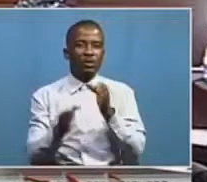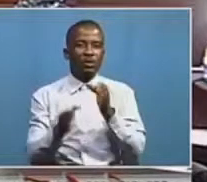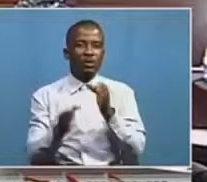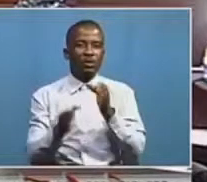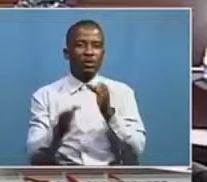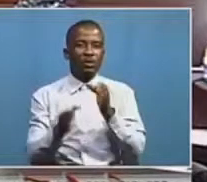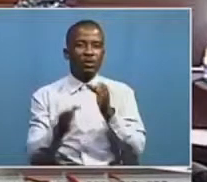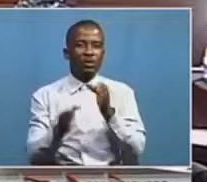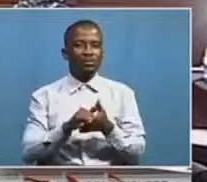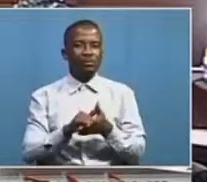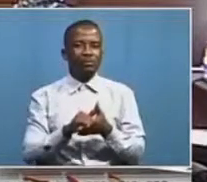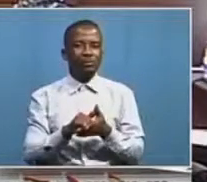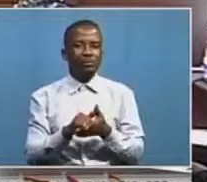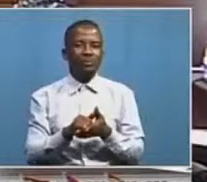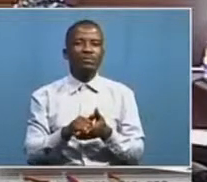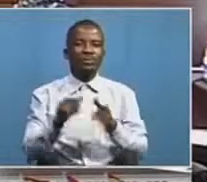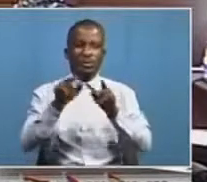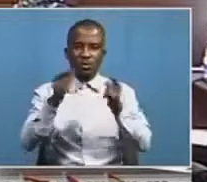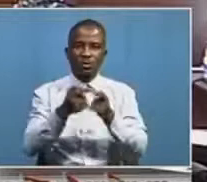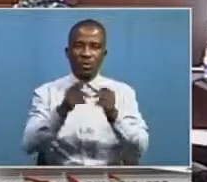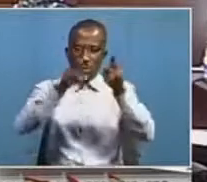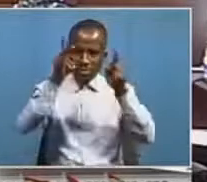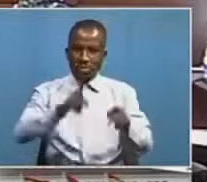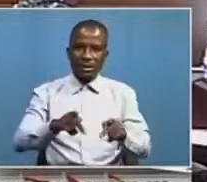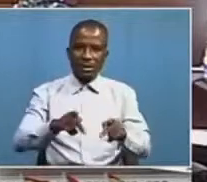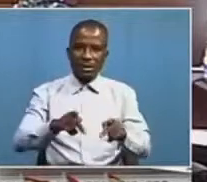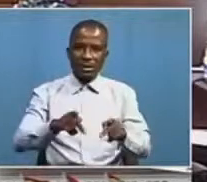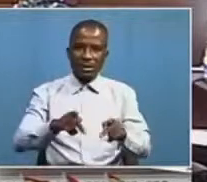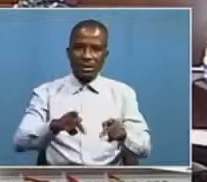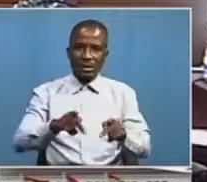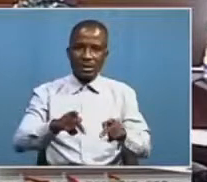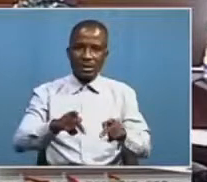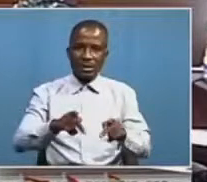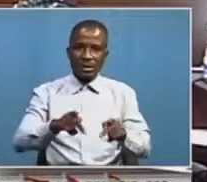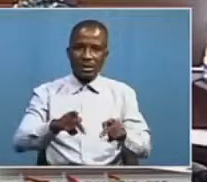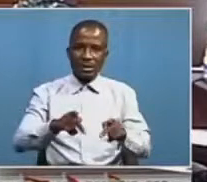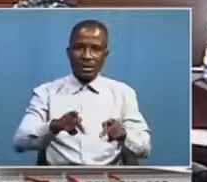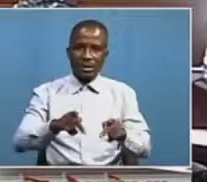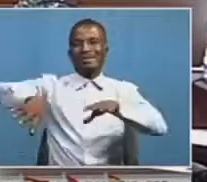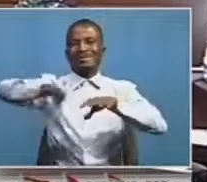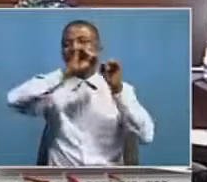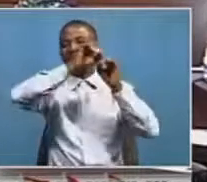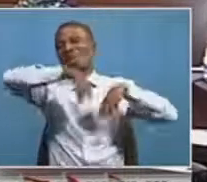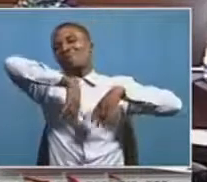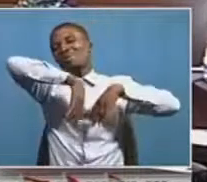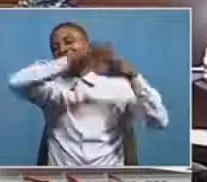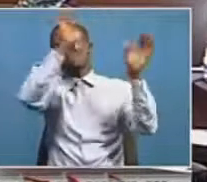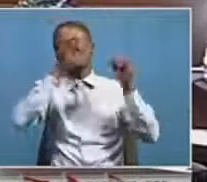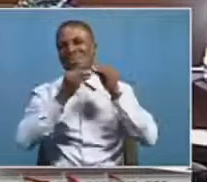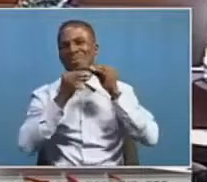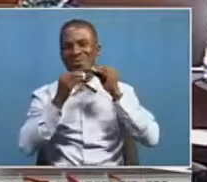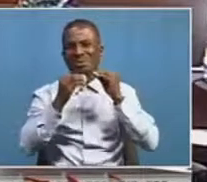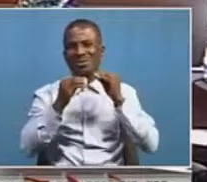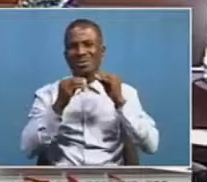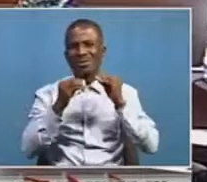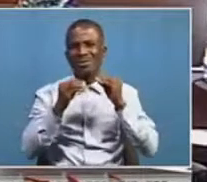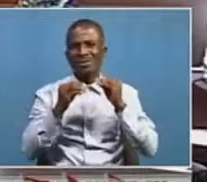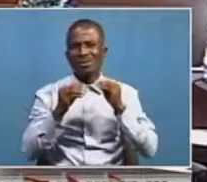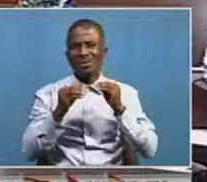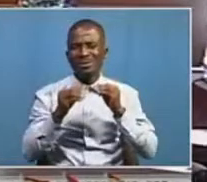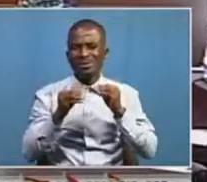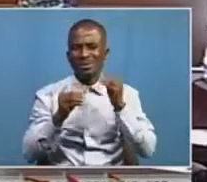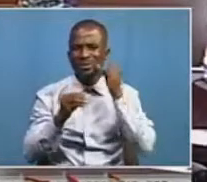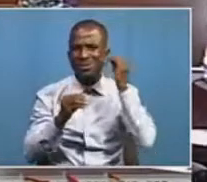delay. A candidate or her agent cannot abscond duty from a polling station and then ask the court to overturn